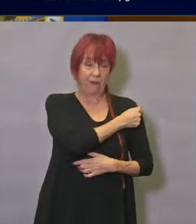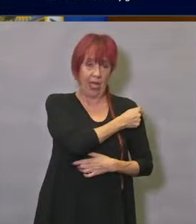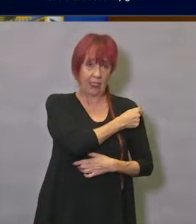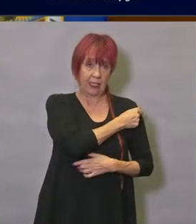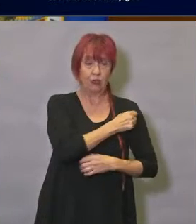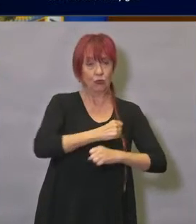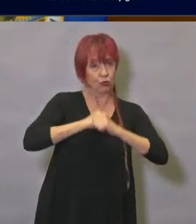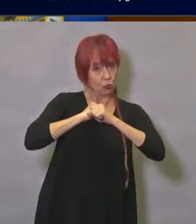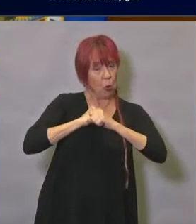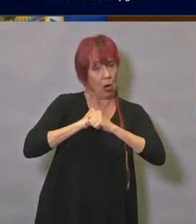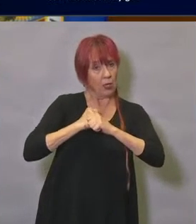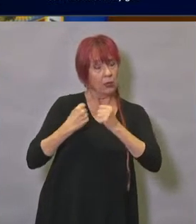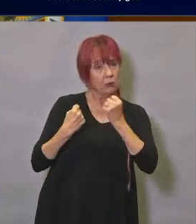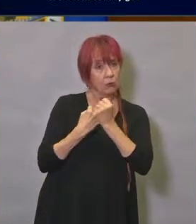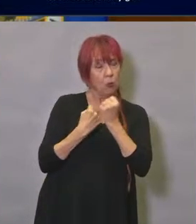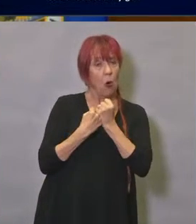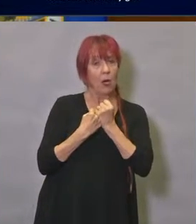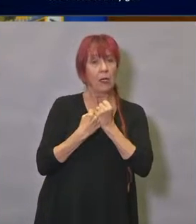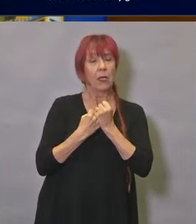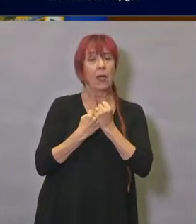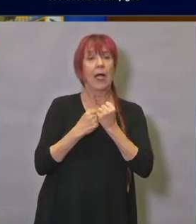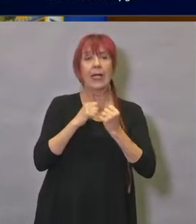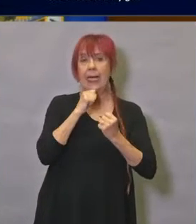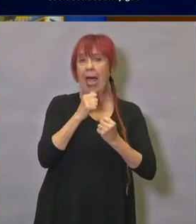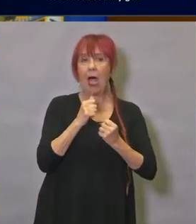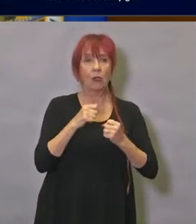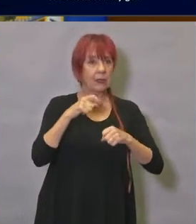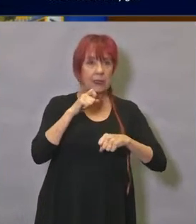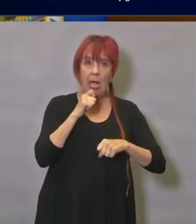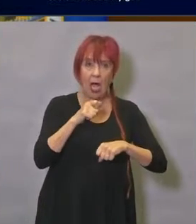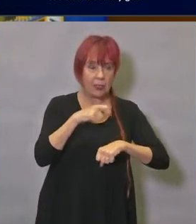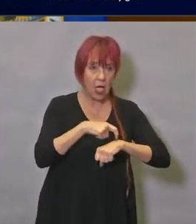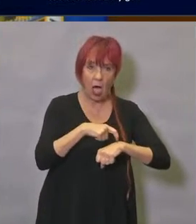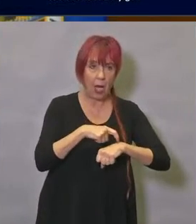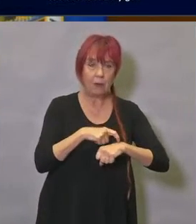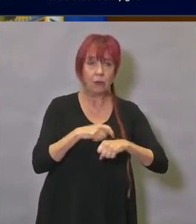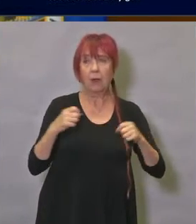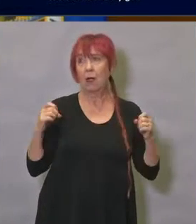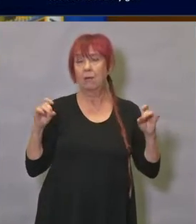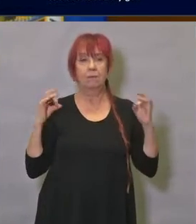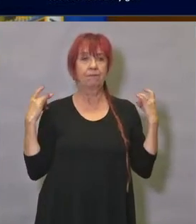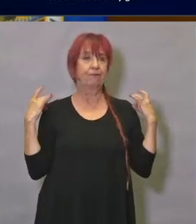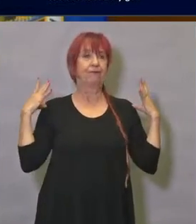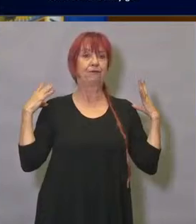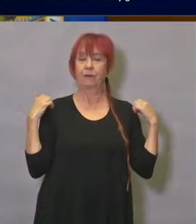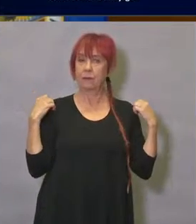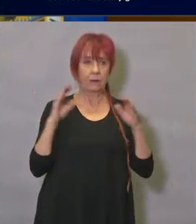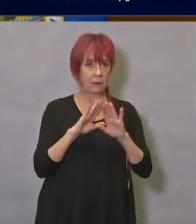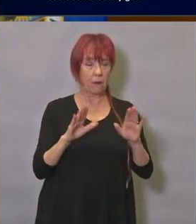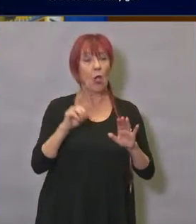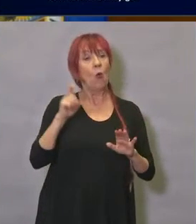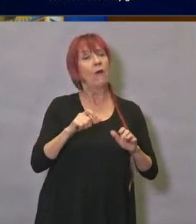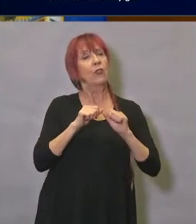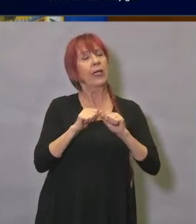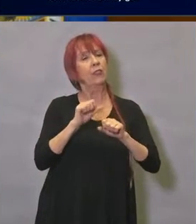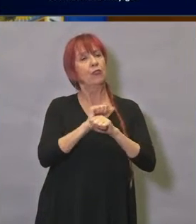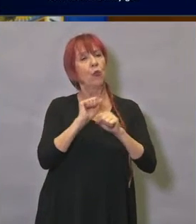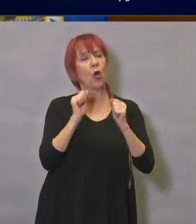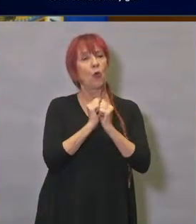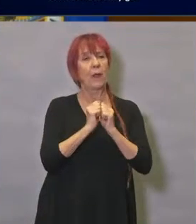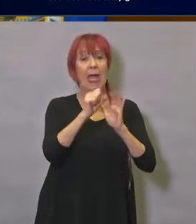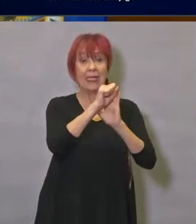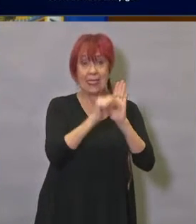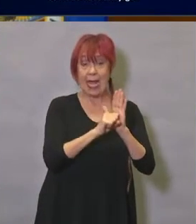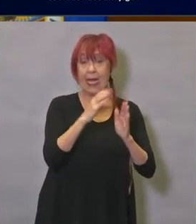refortify ourselves. Now is not the time to just back off. And at the same time, we have to continue to work with our state and our federal partners